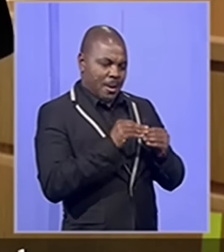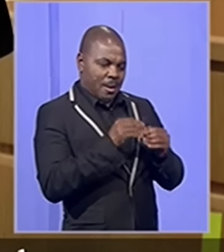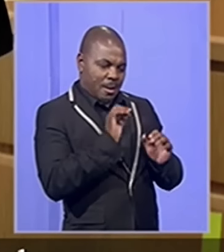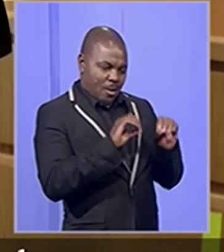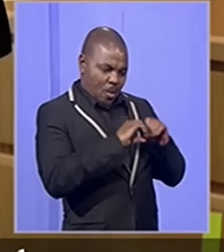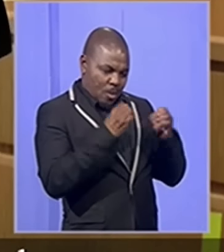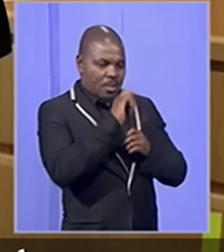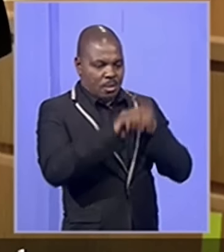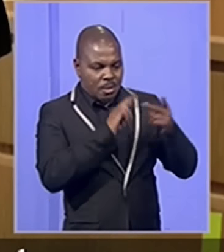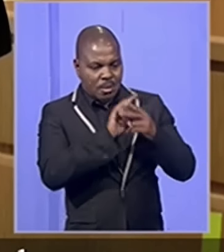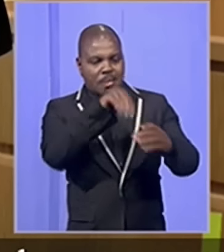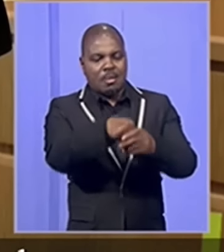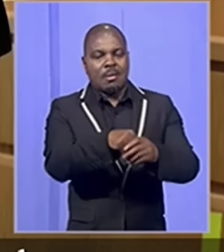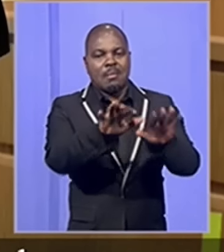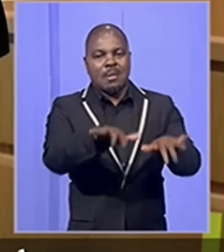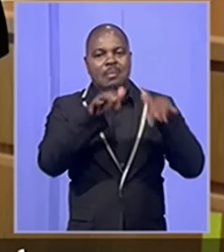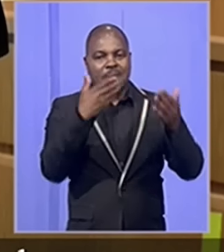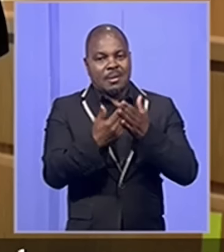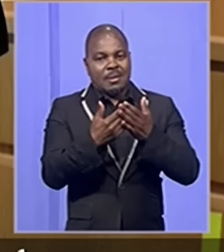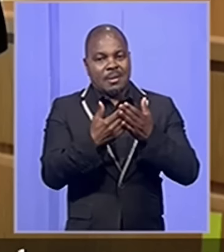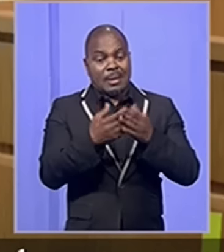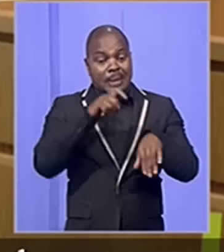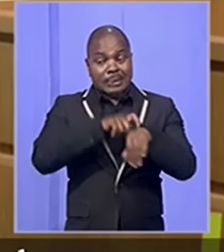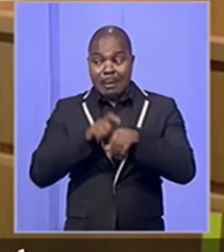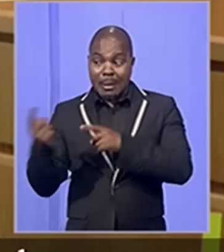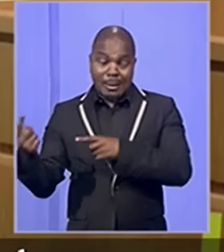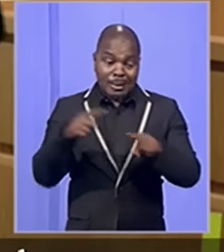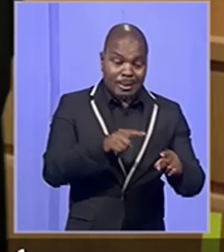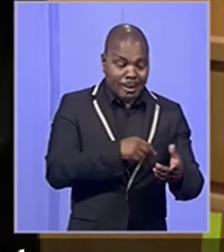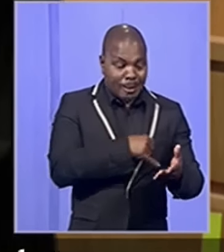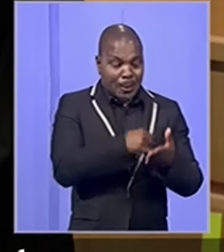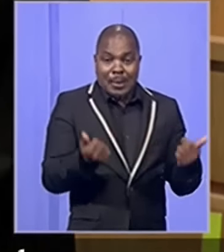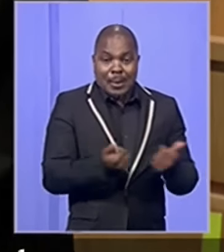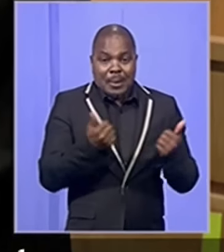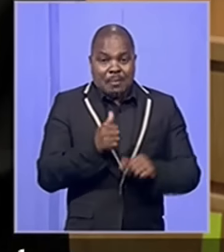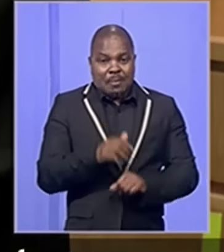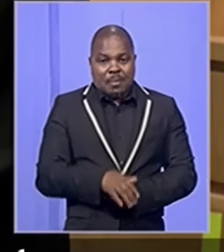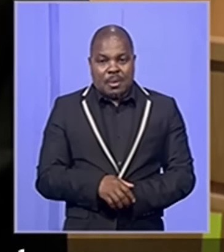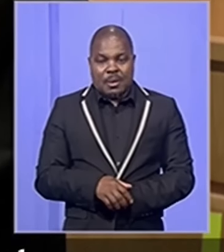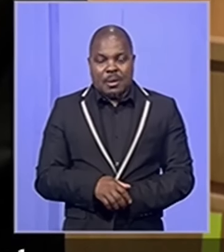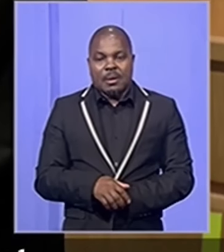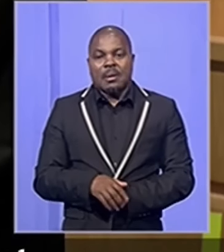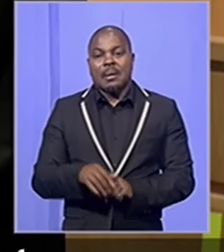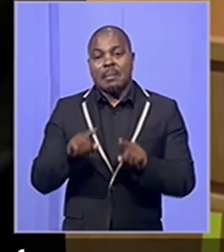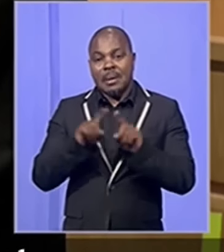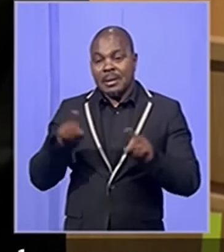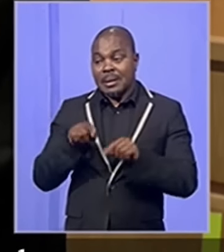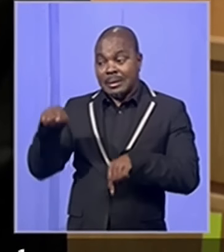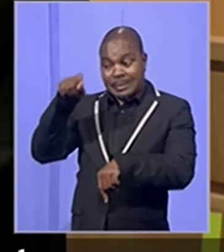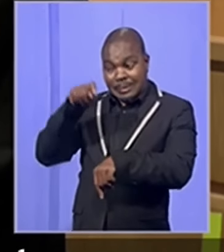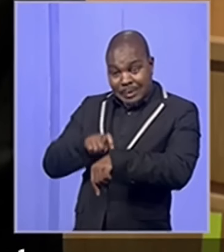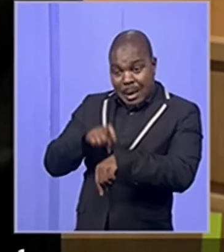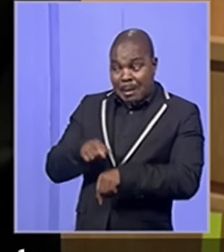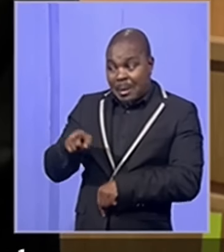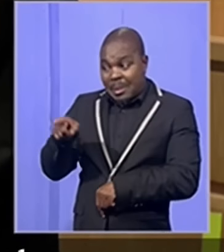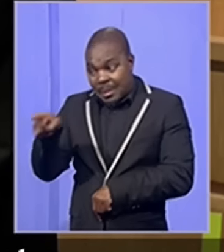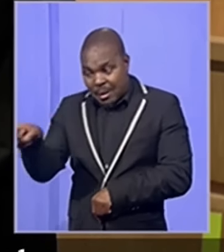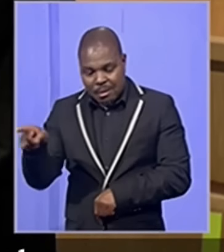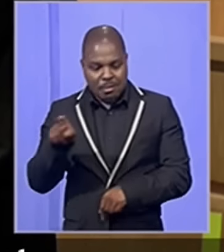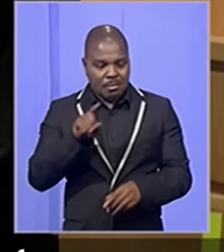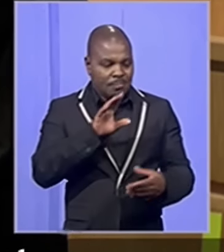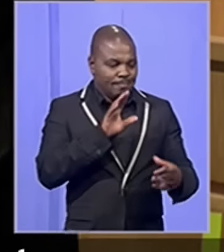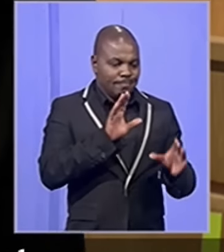did not exist. It did not exist at that stage. They were on the list. They were on the list, my lady. However, by that time, their membership of the